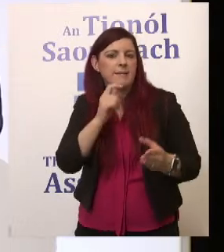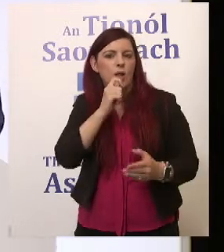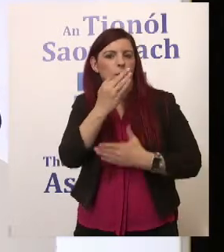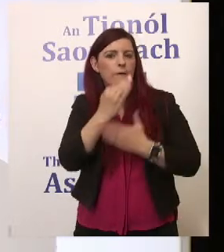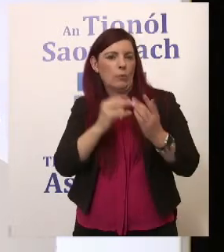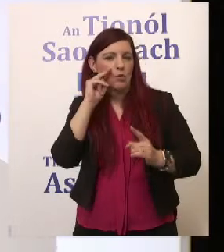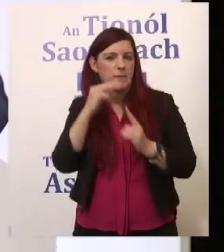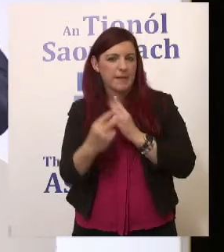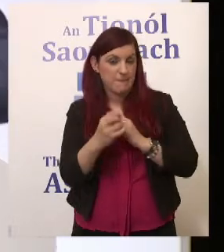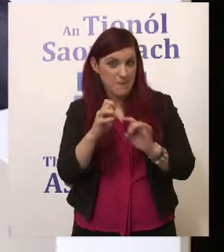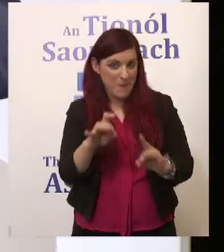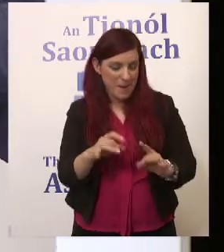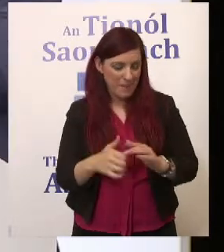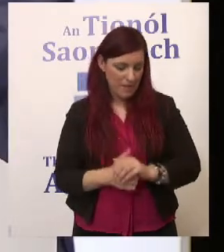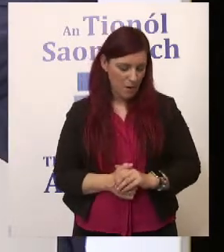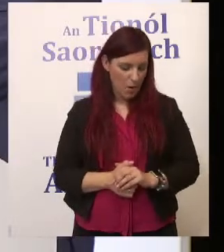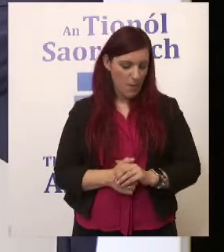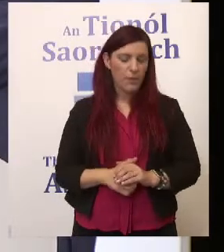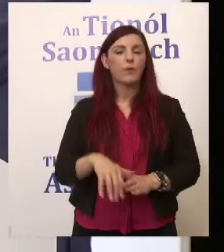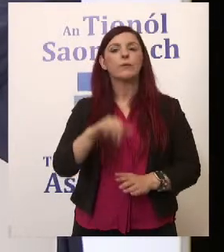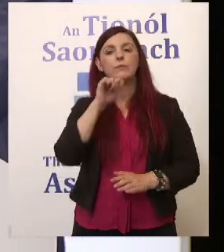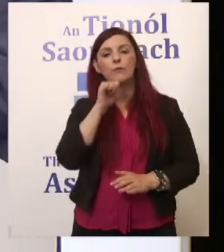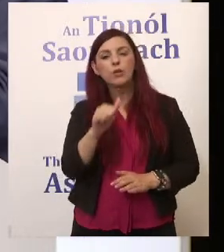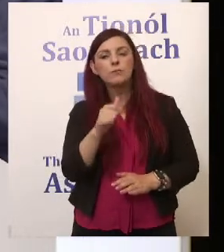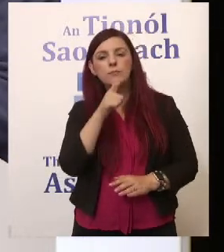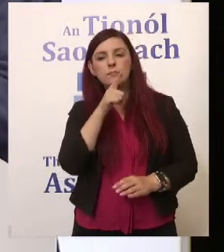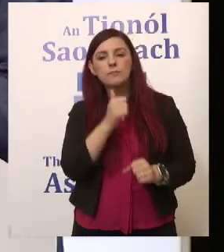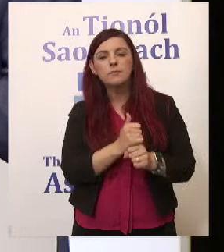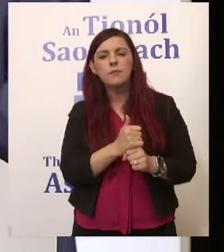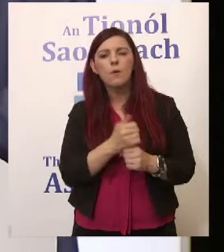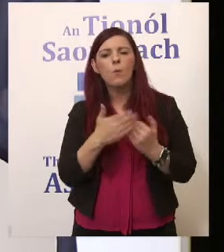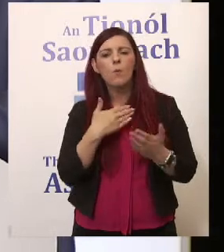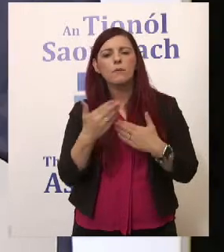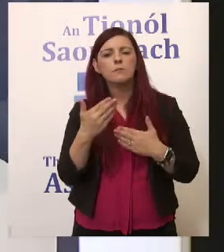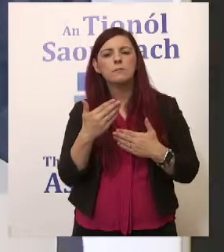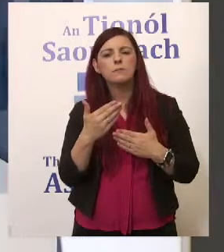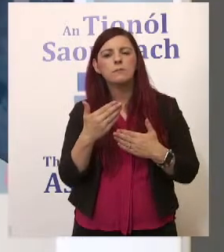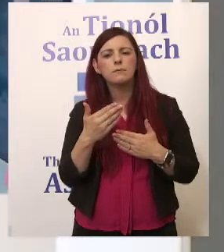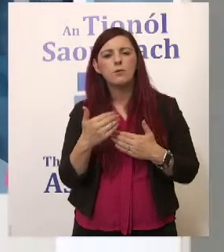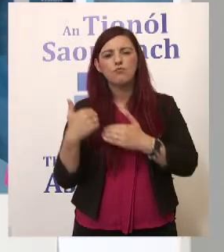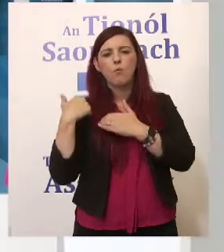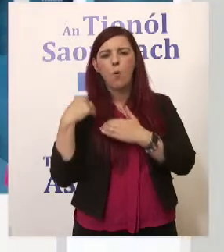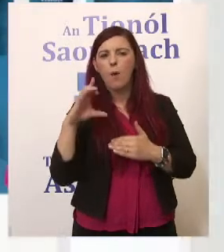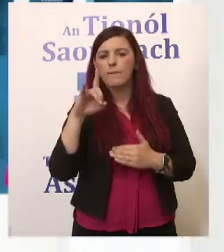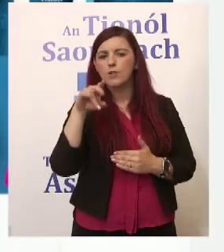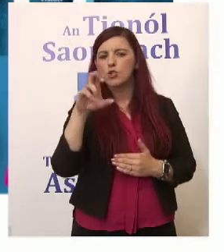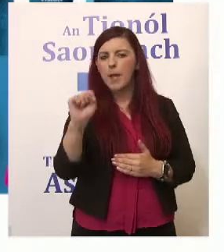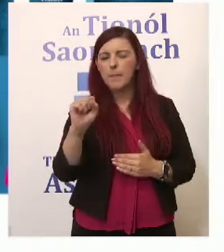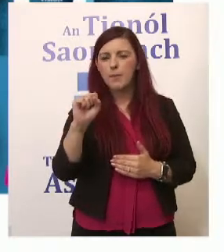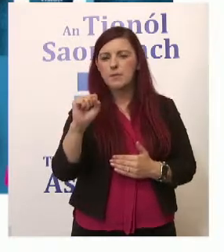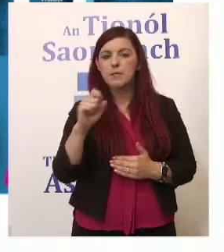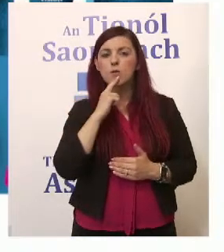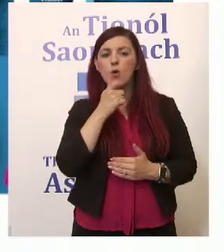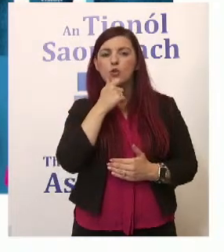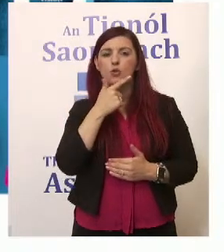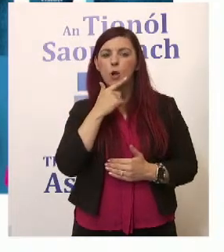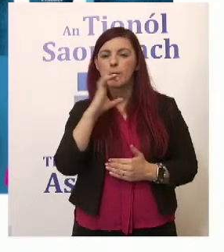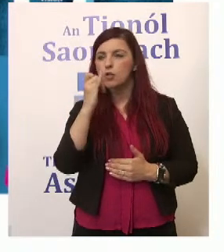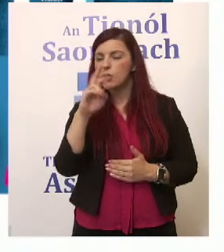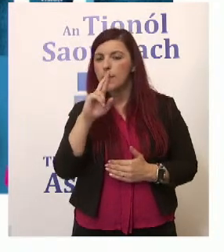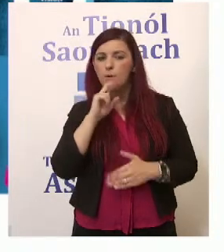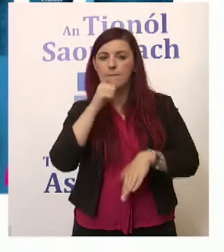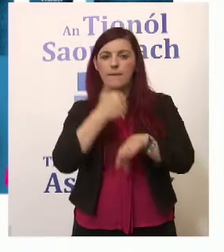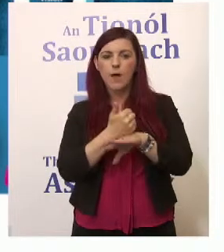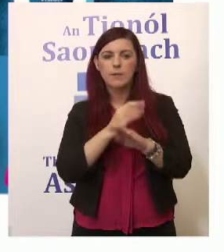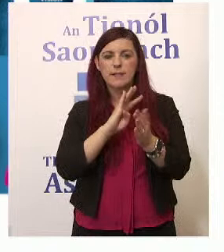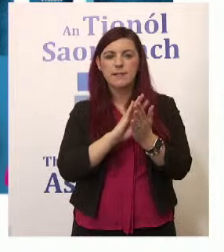right? First up, just a little bit about what chambers do, I suppose, just to kind of give you an idea. Dublin Chamber was founded in